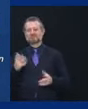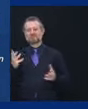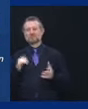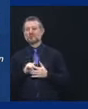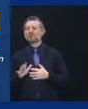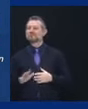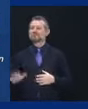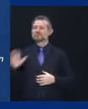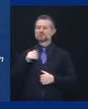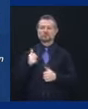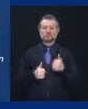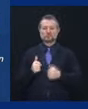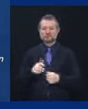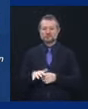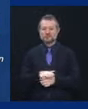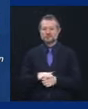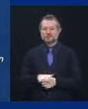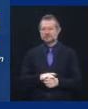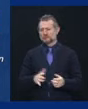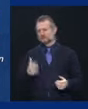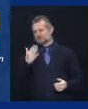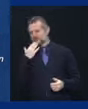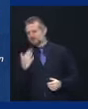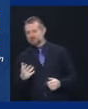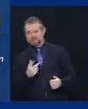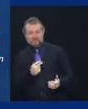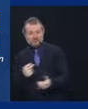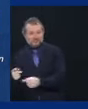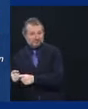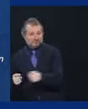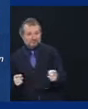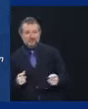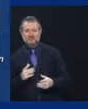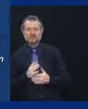doing what facilities were doing what.